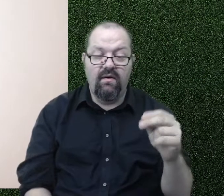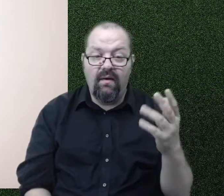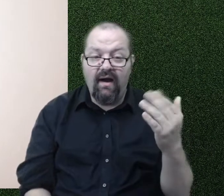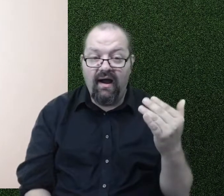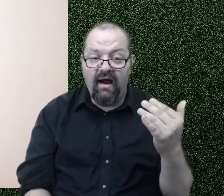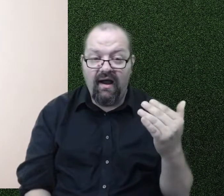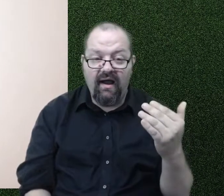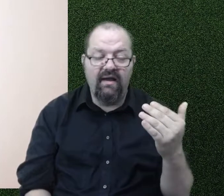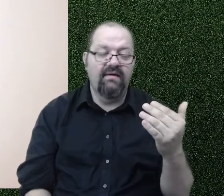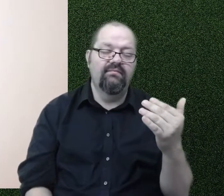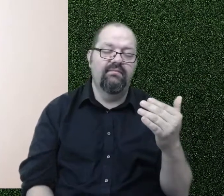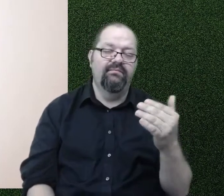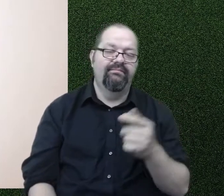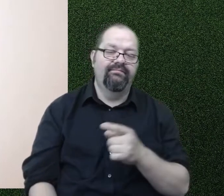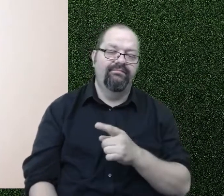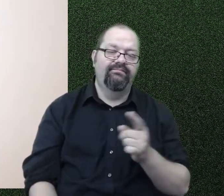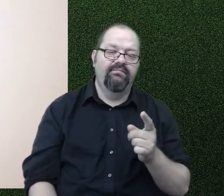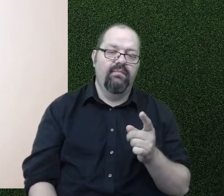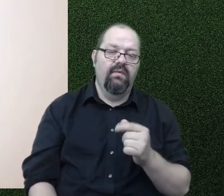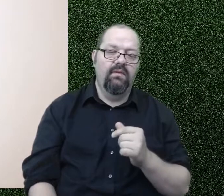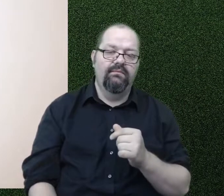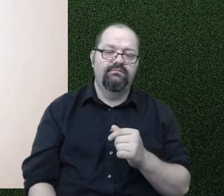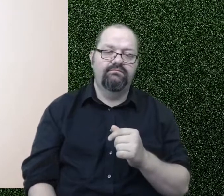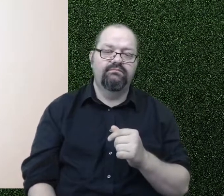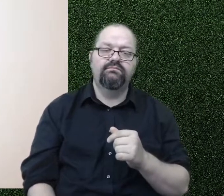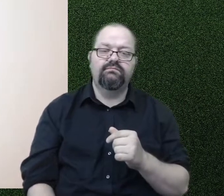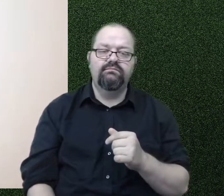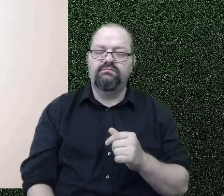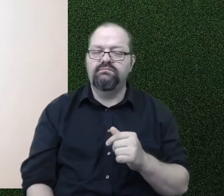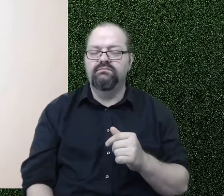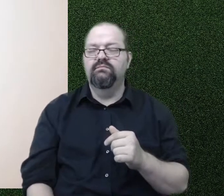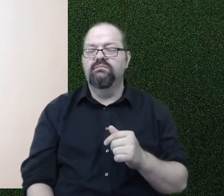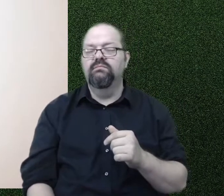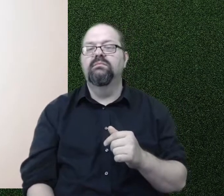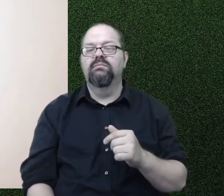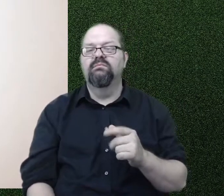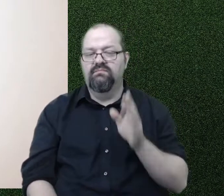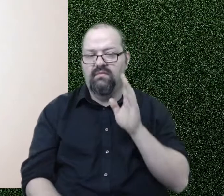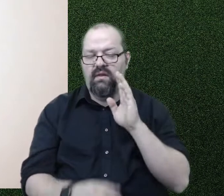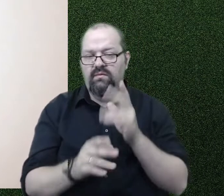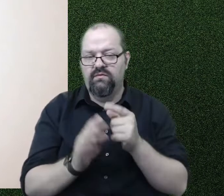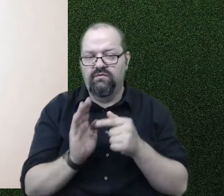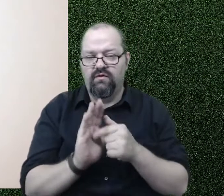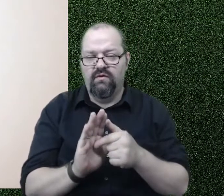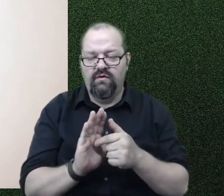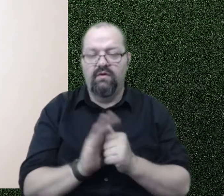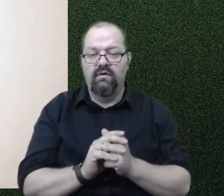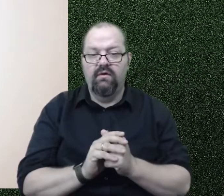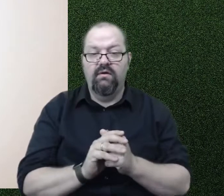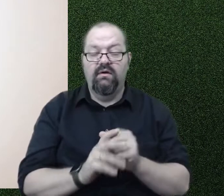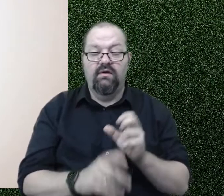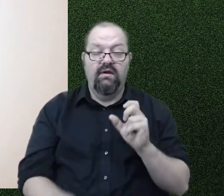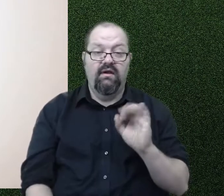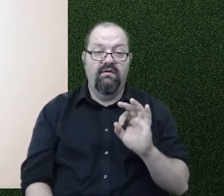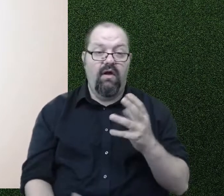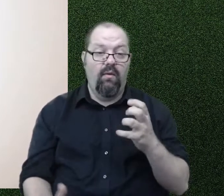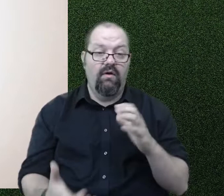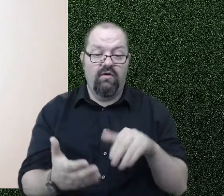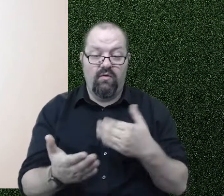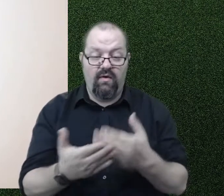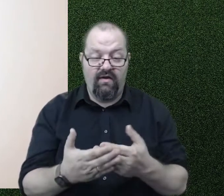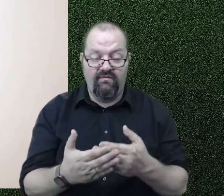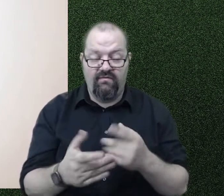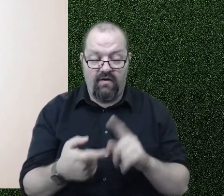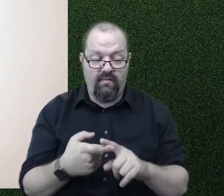They're not parallel. Okay, say, how do you know, Miss Townsend? Well, if I want to go from 1, 2, 3 to